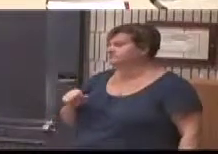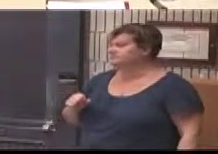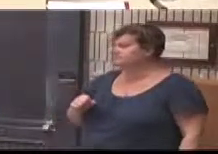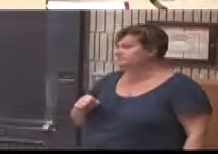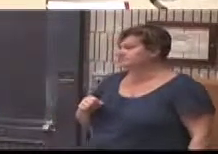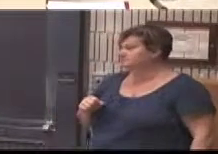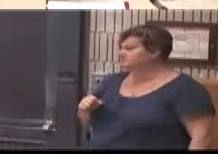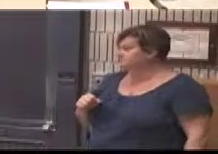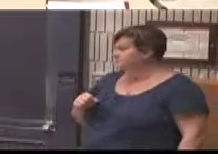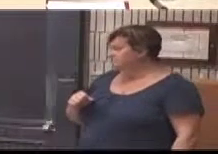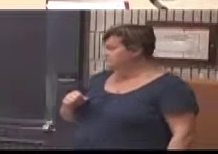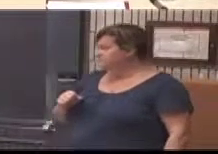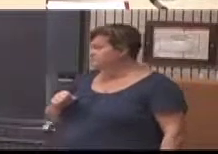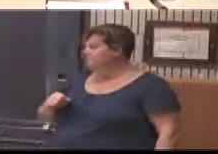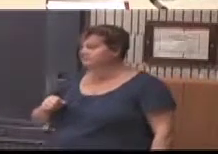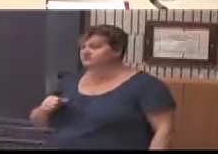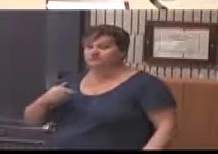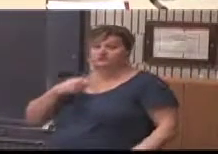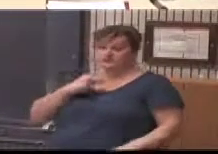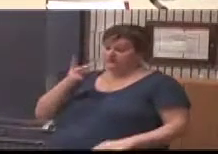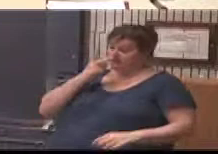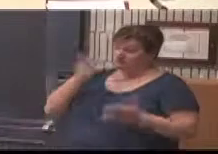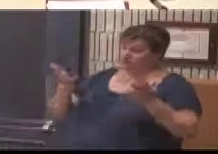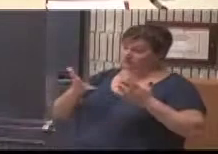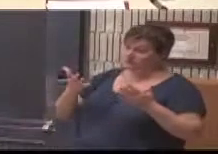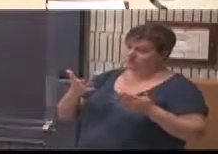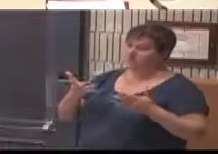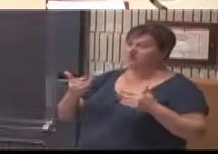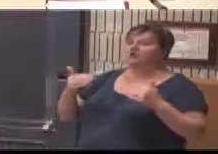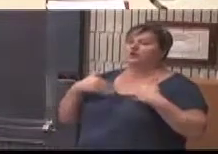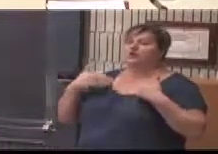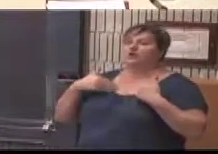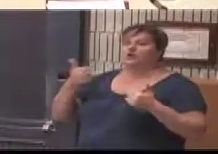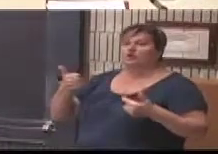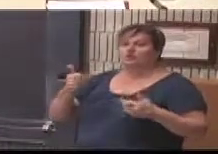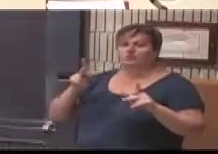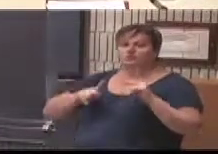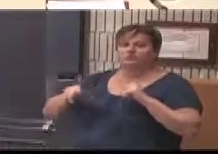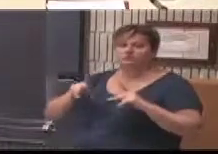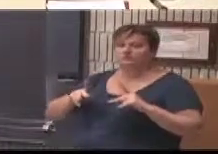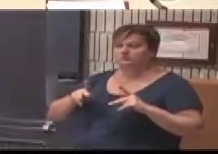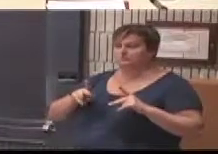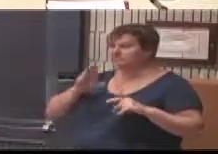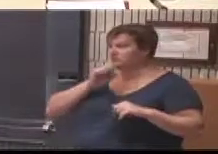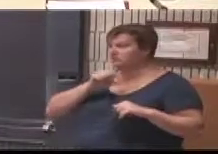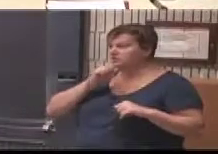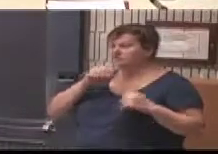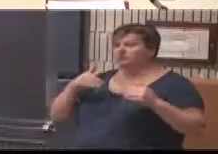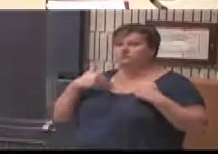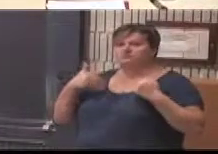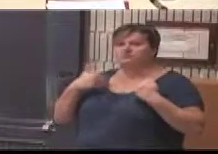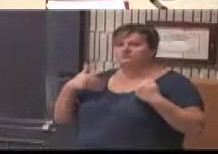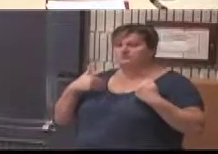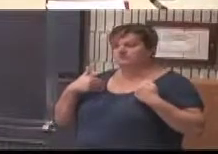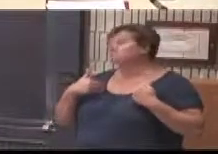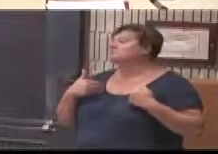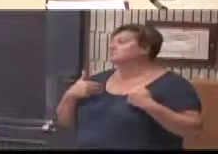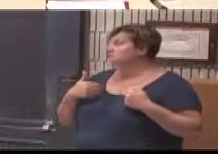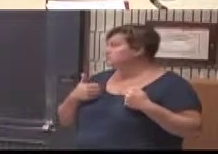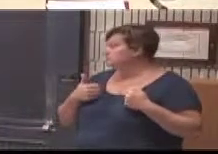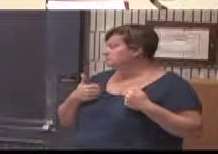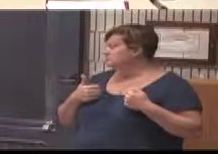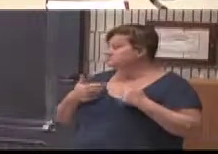I think what I'm seeing just in my caseload is younger people being diagnosed with ALS, and